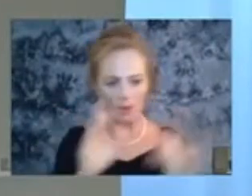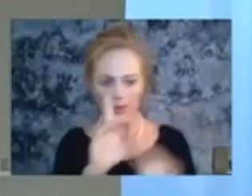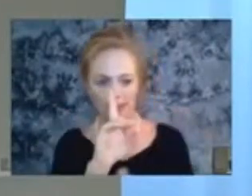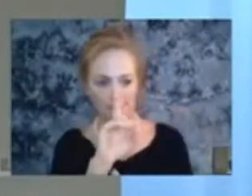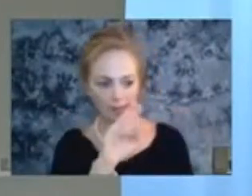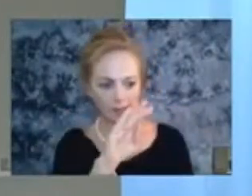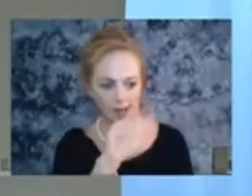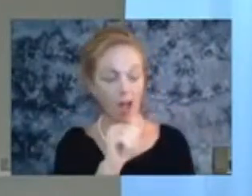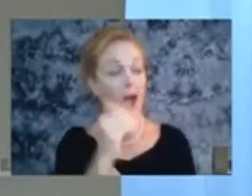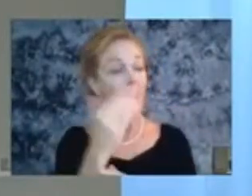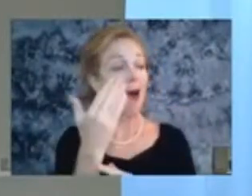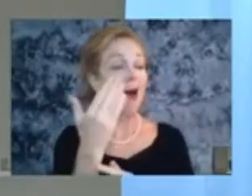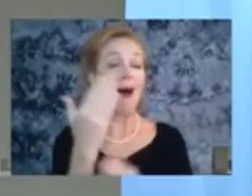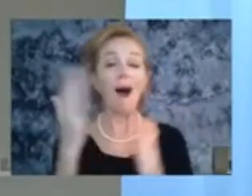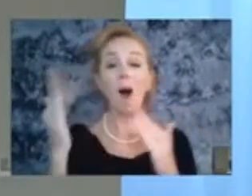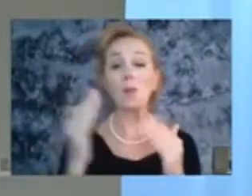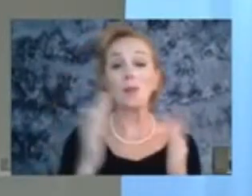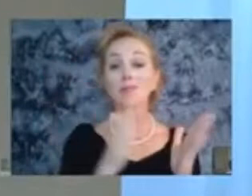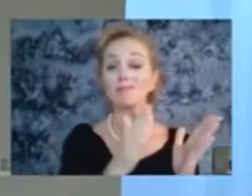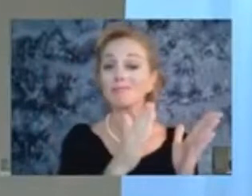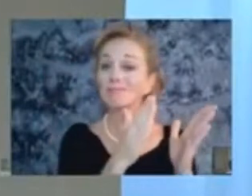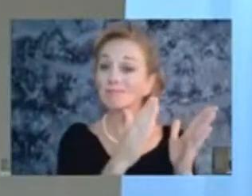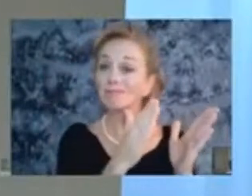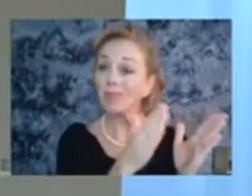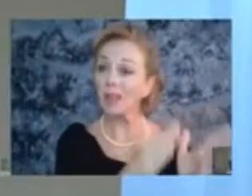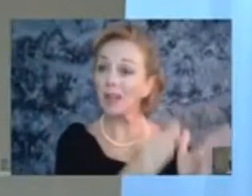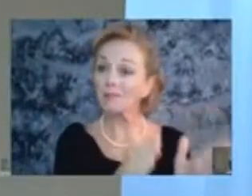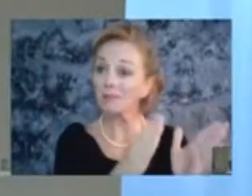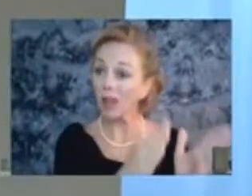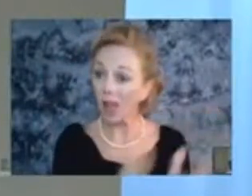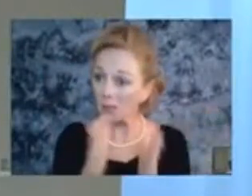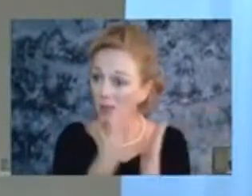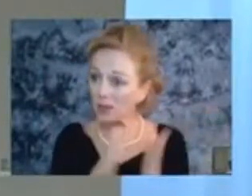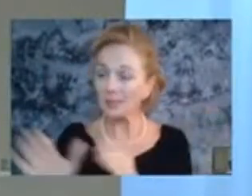that same measure and same wariness